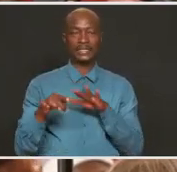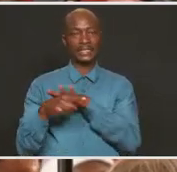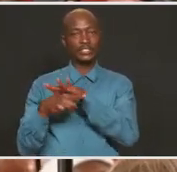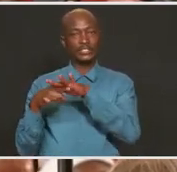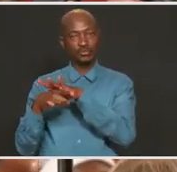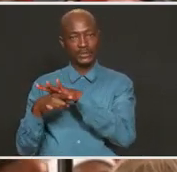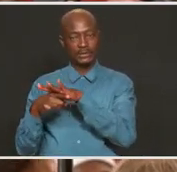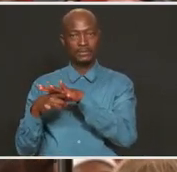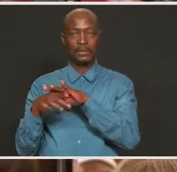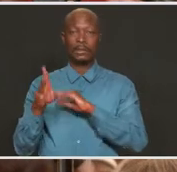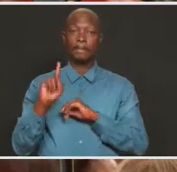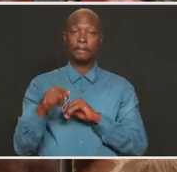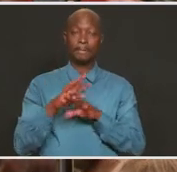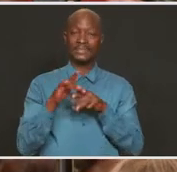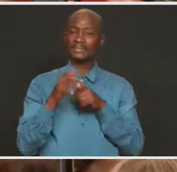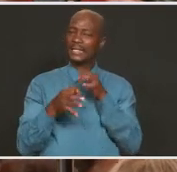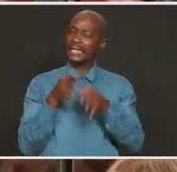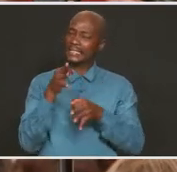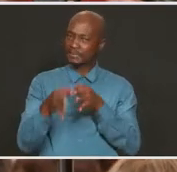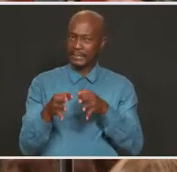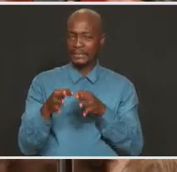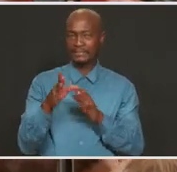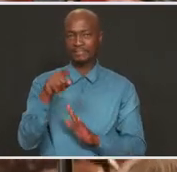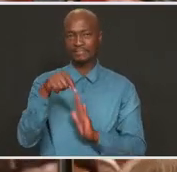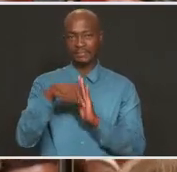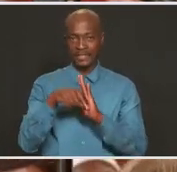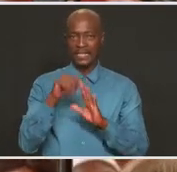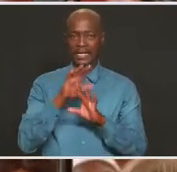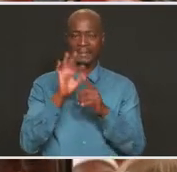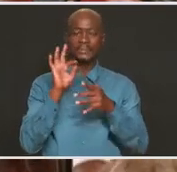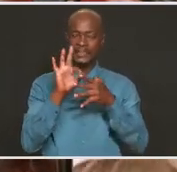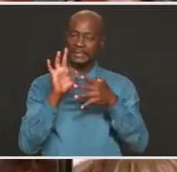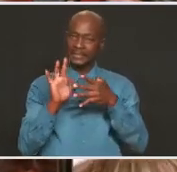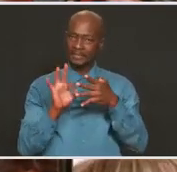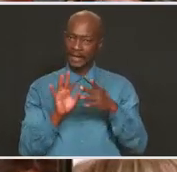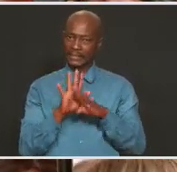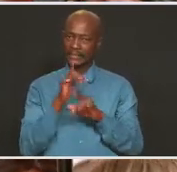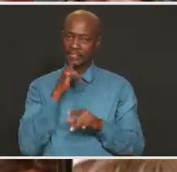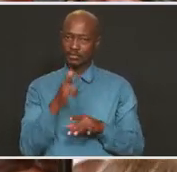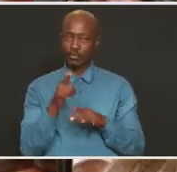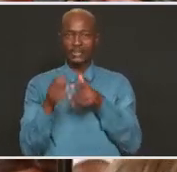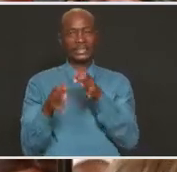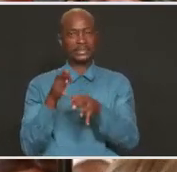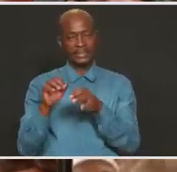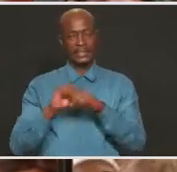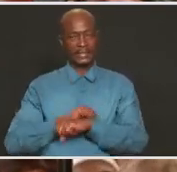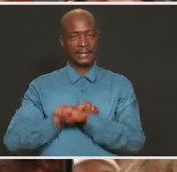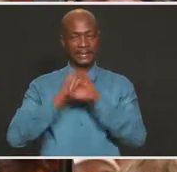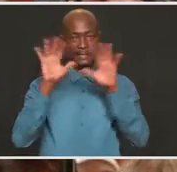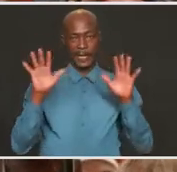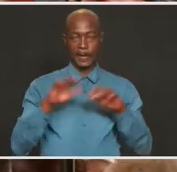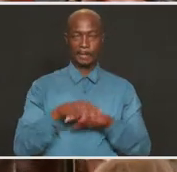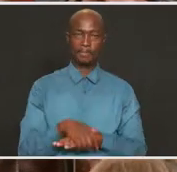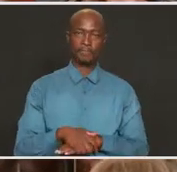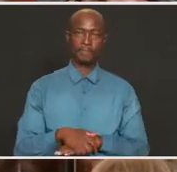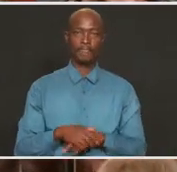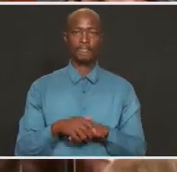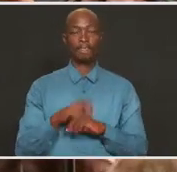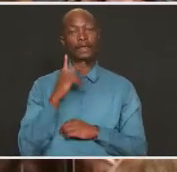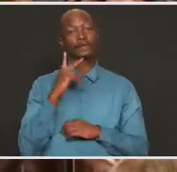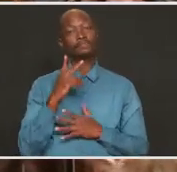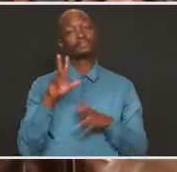it must be explained it must be specified we look at the issue of language